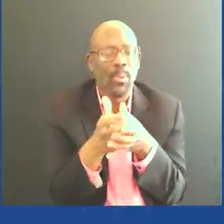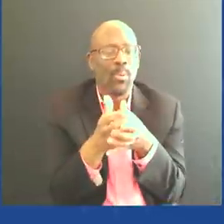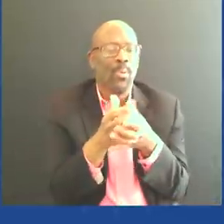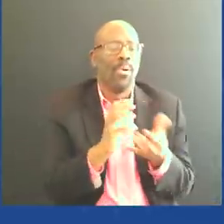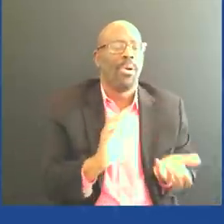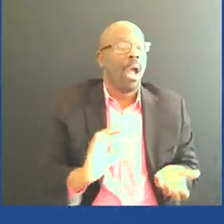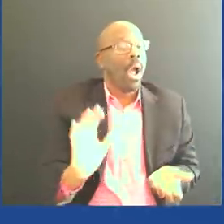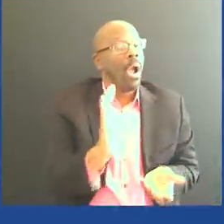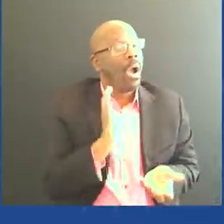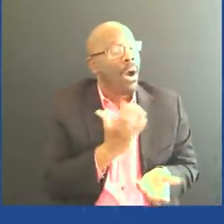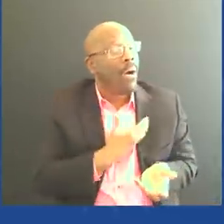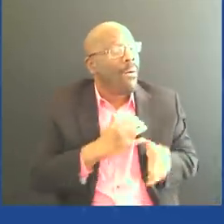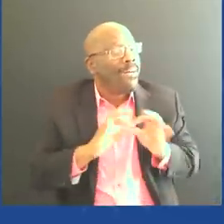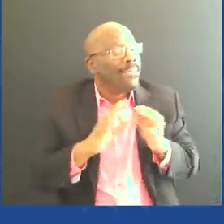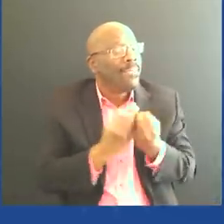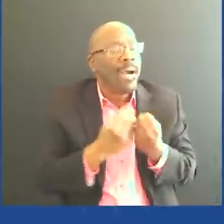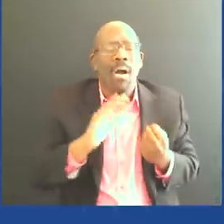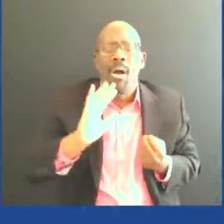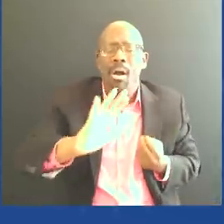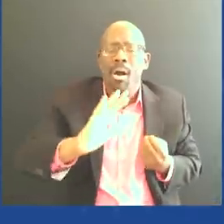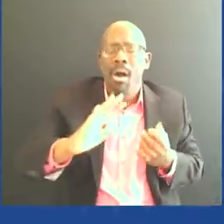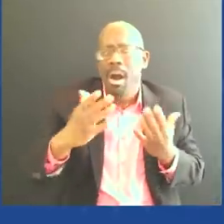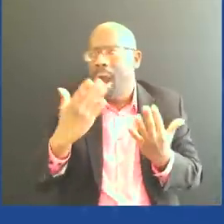you. Amen.